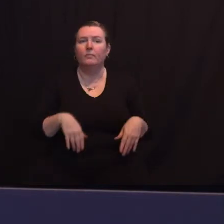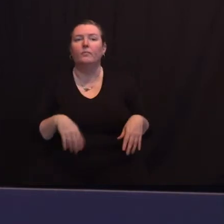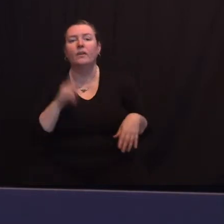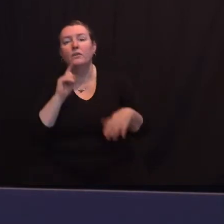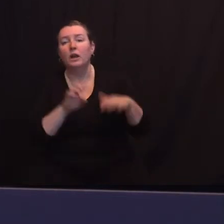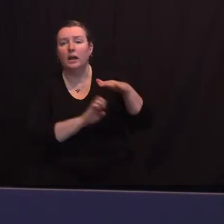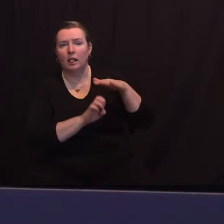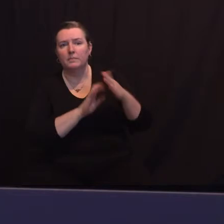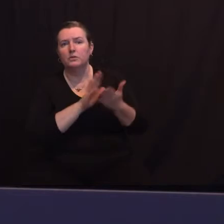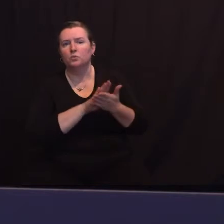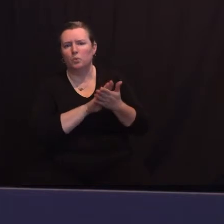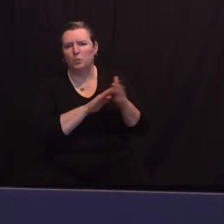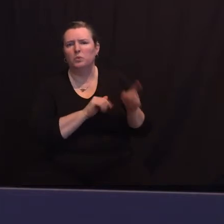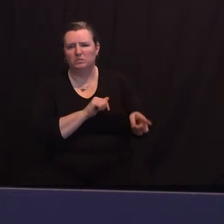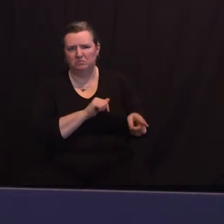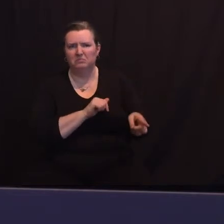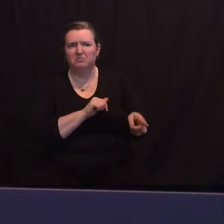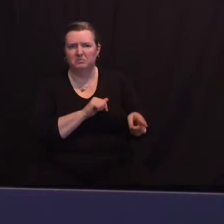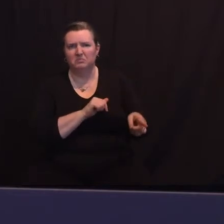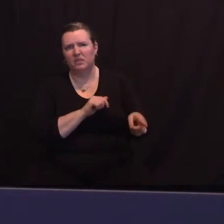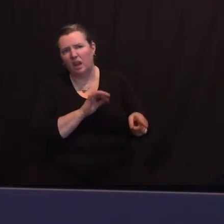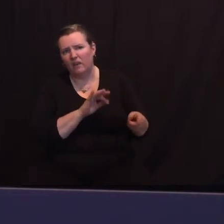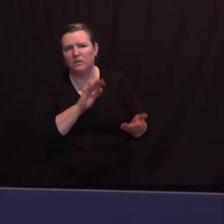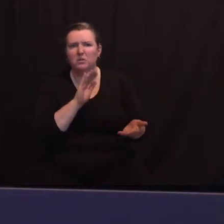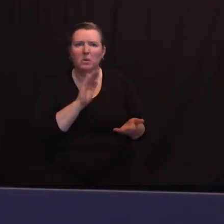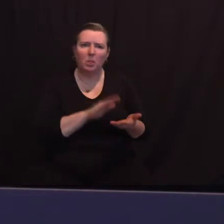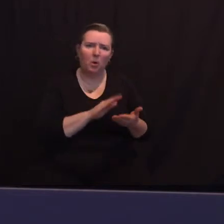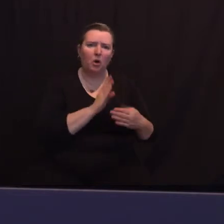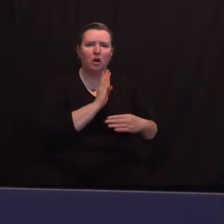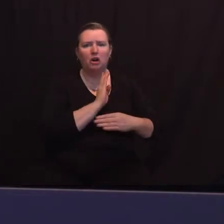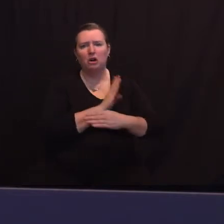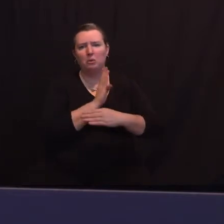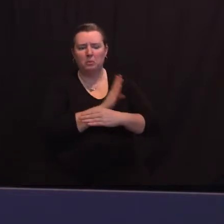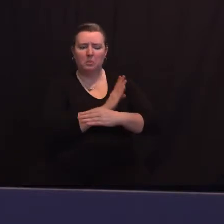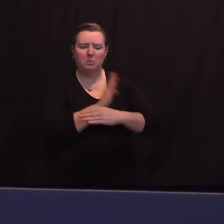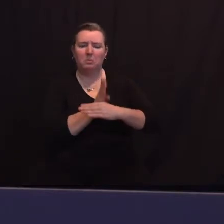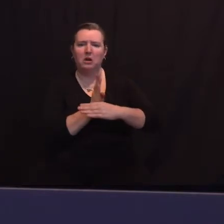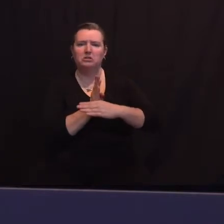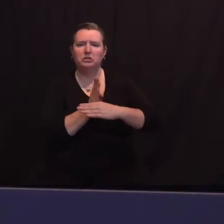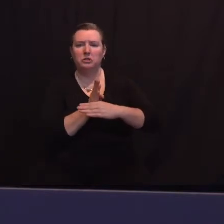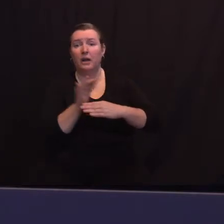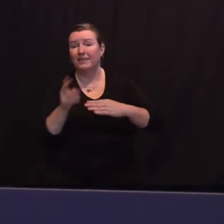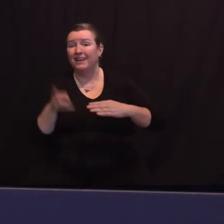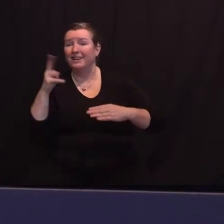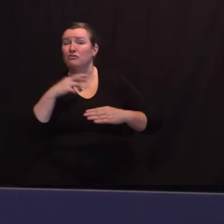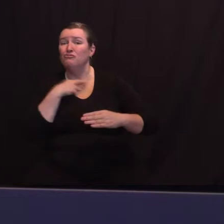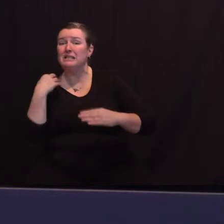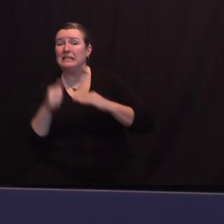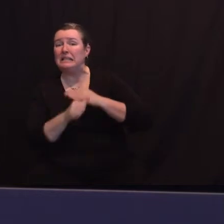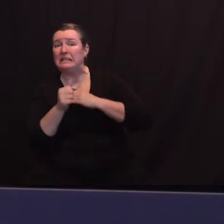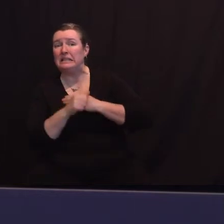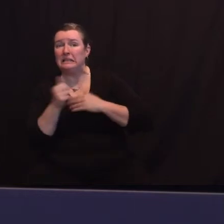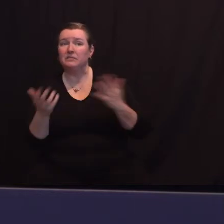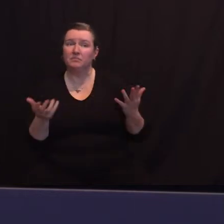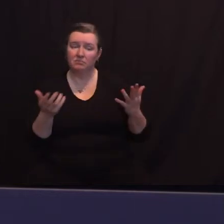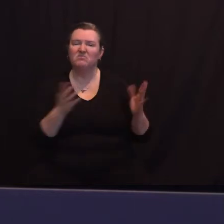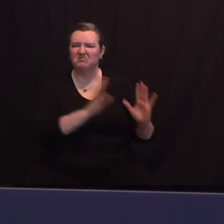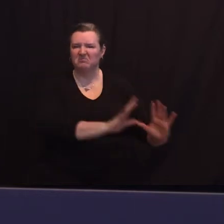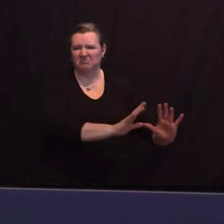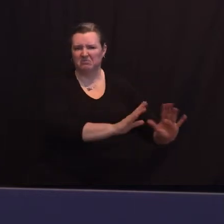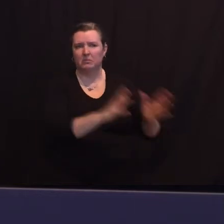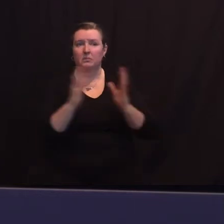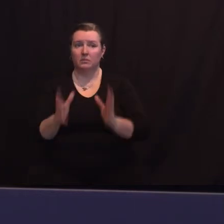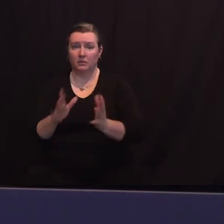schools across low, moderate, and high-risk areas, and for middle and high school when the